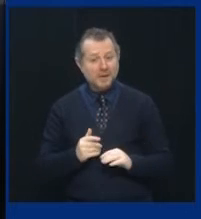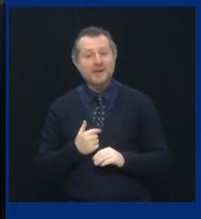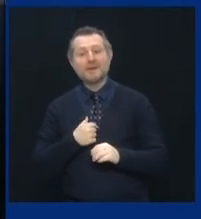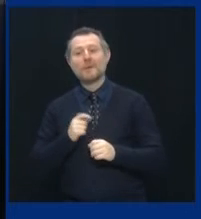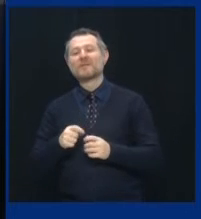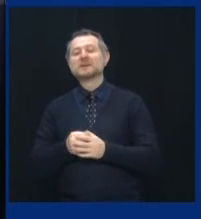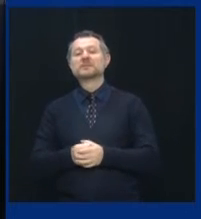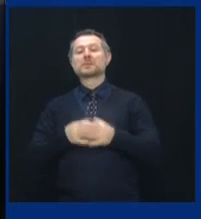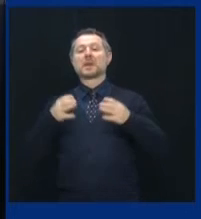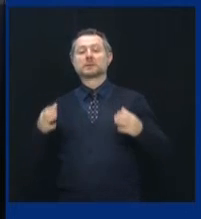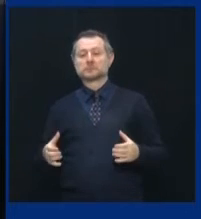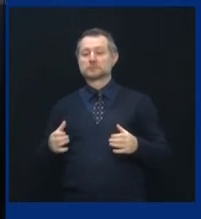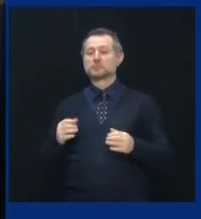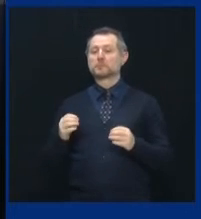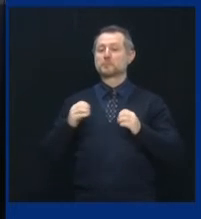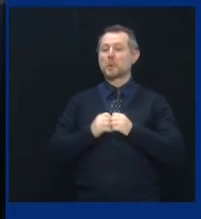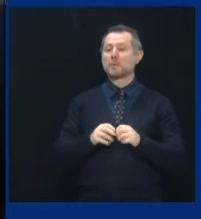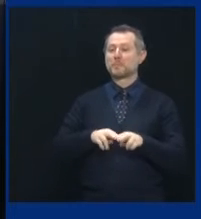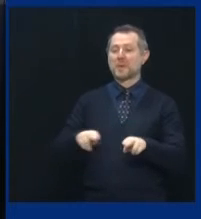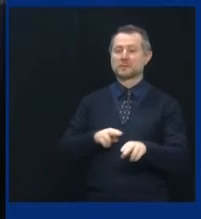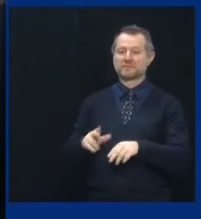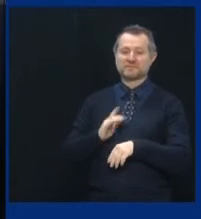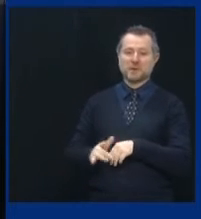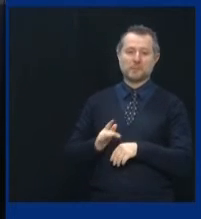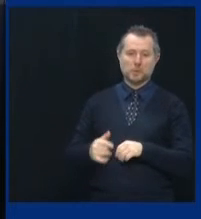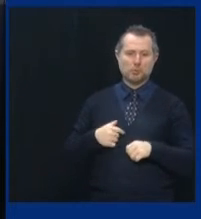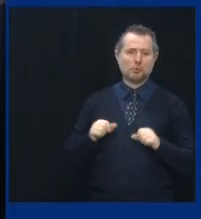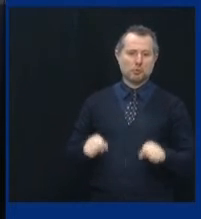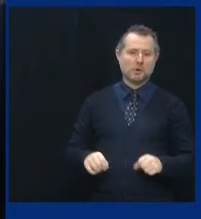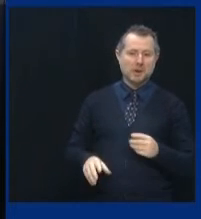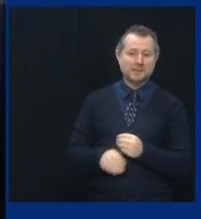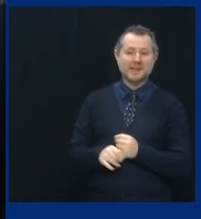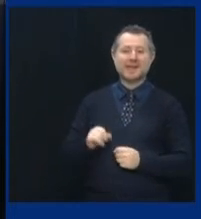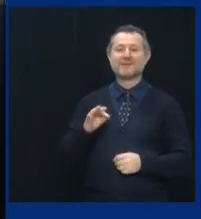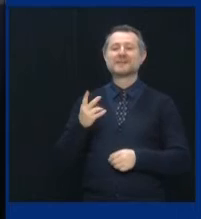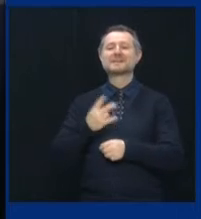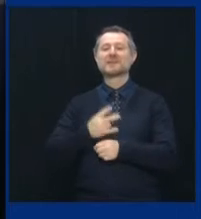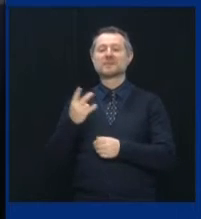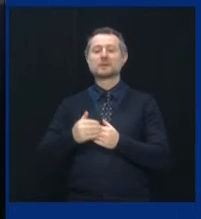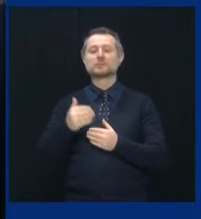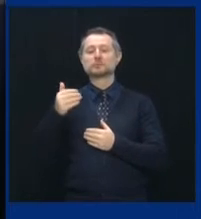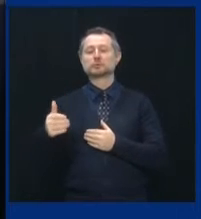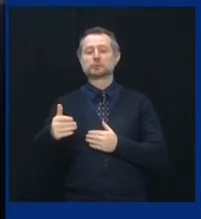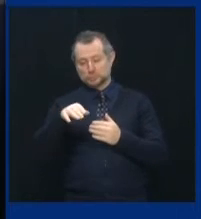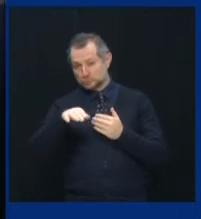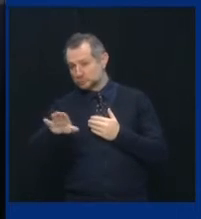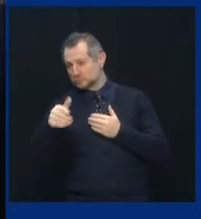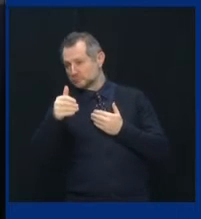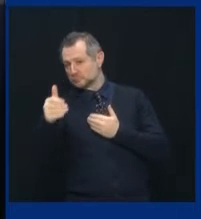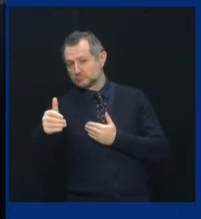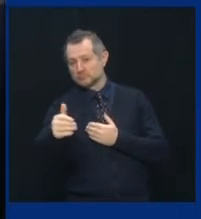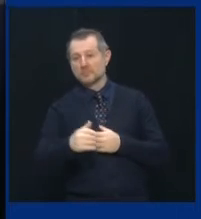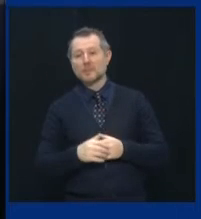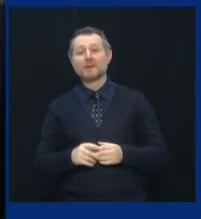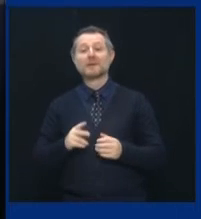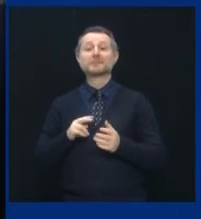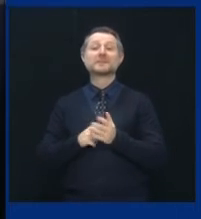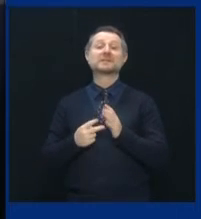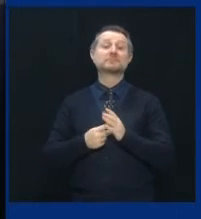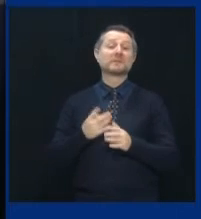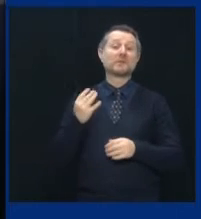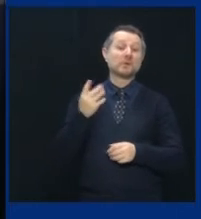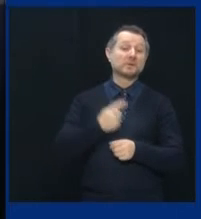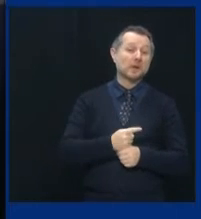some changes and add beds, and that's the 7-day surge. You give me a little more time as a hospital, I